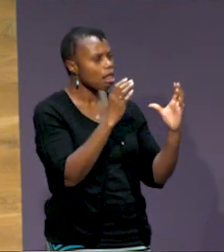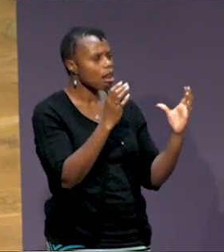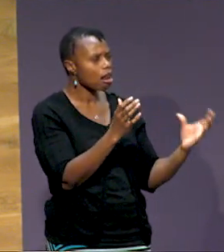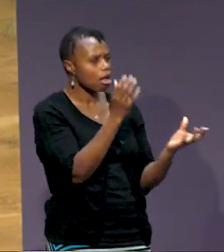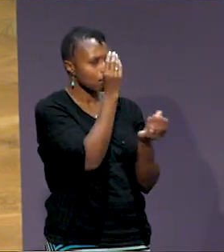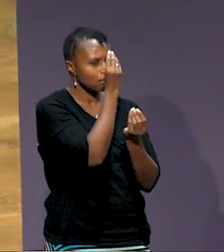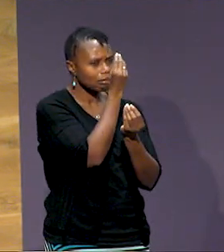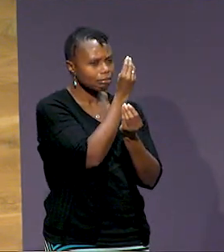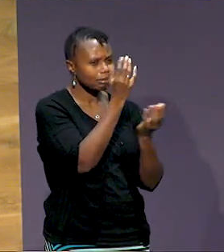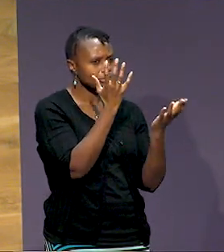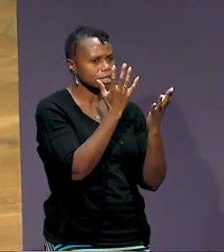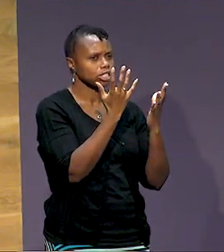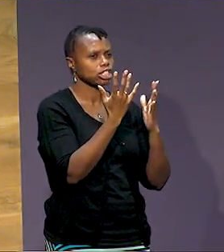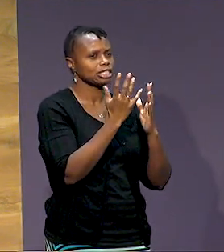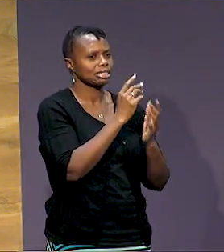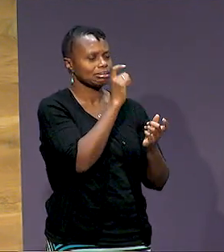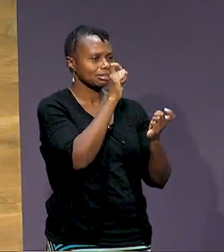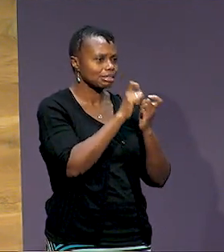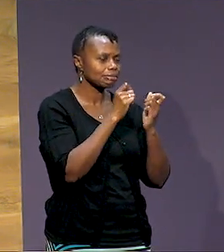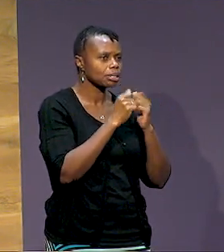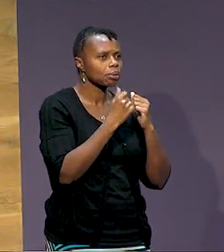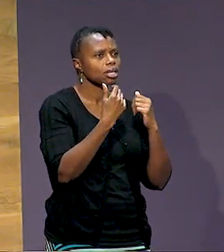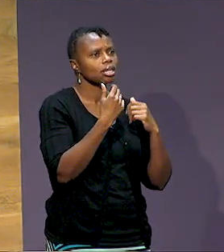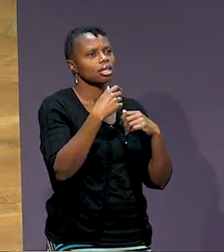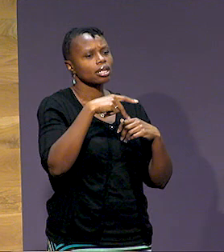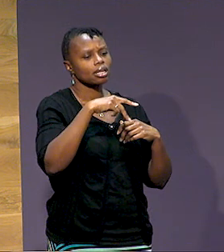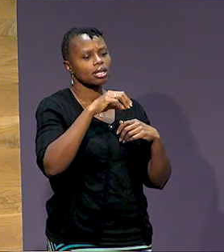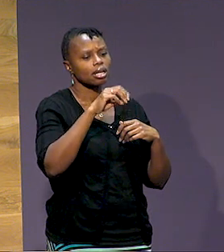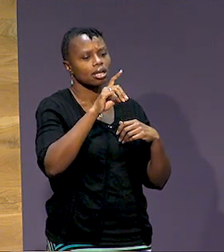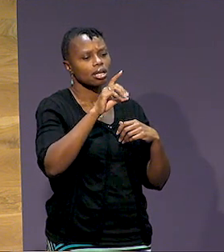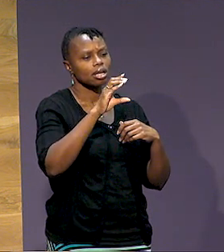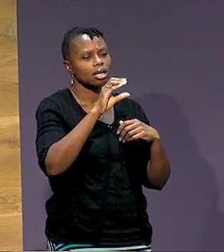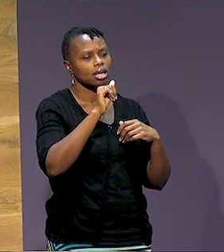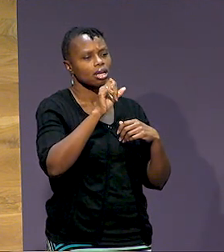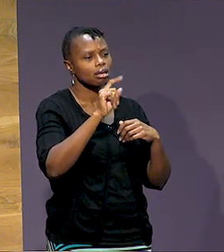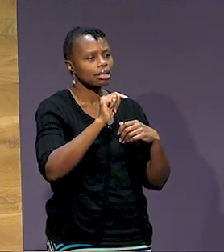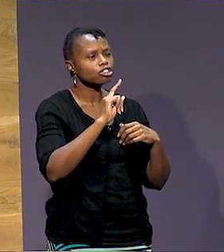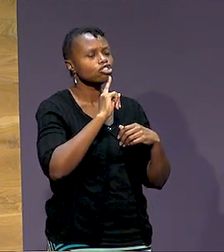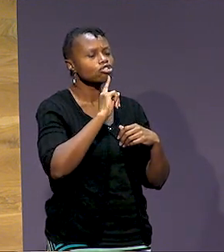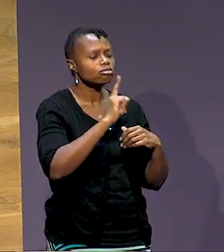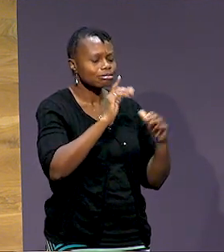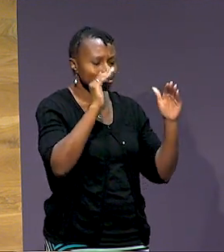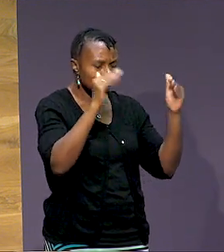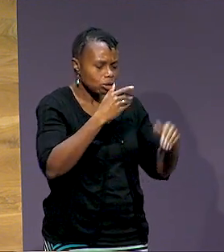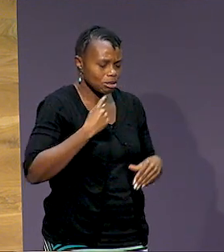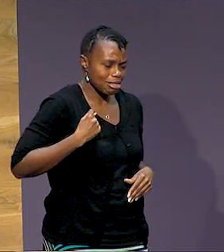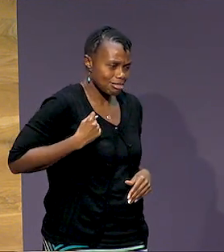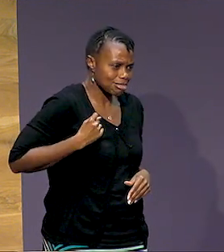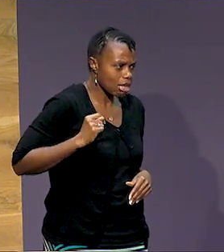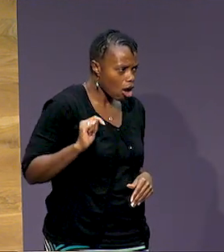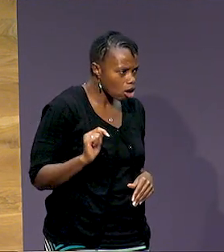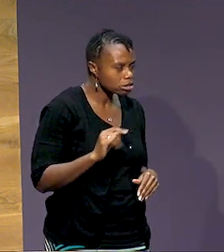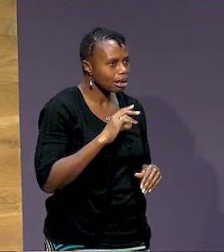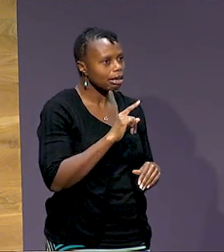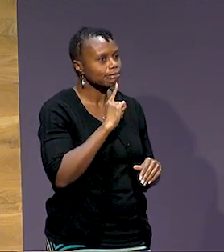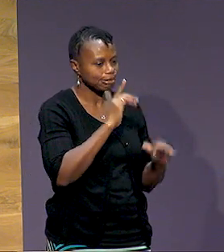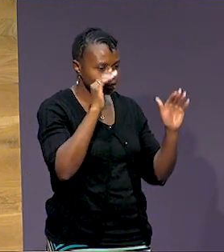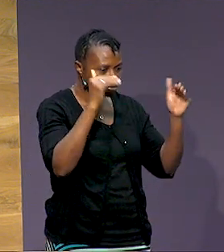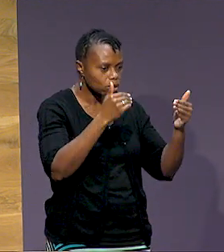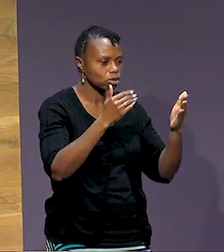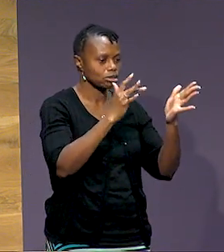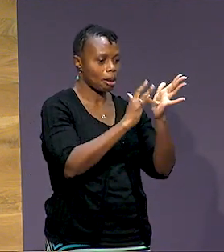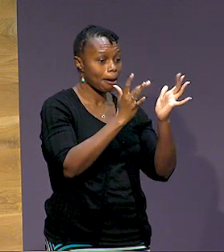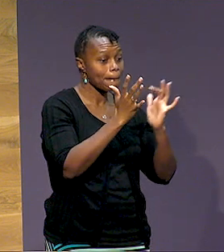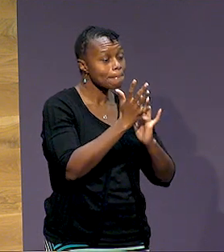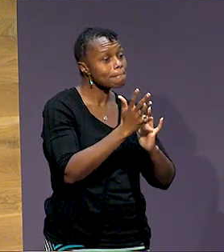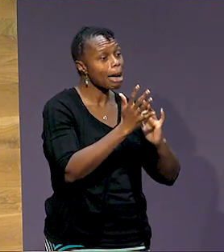there, specifically within a podcast that is solid theology and solid Bible teaching in